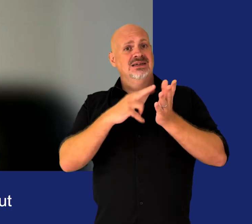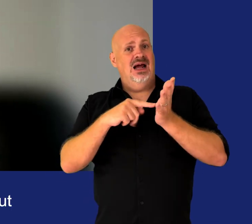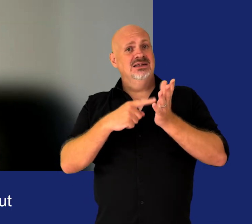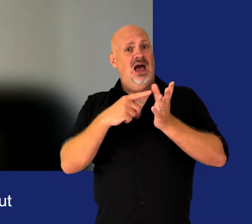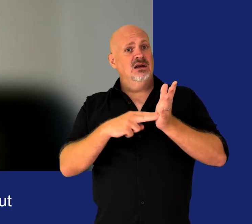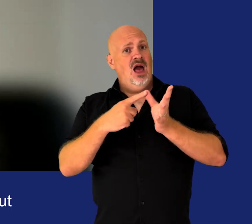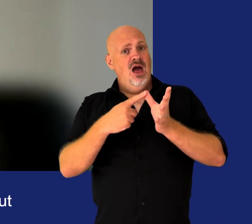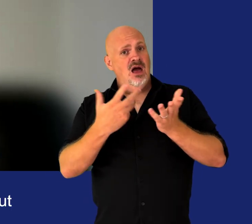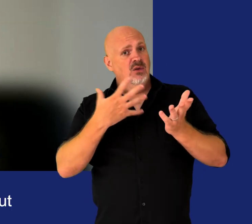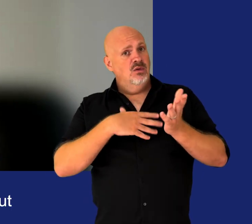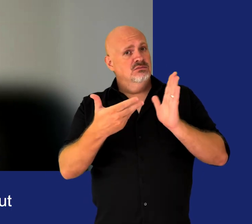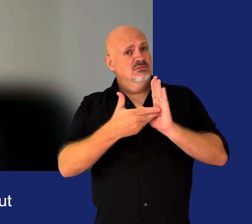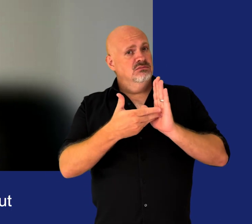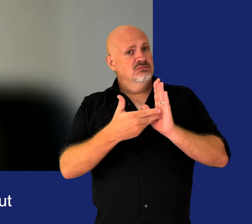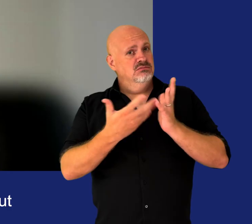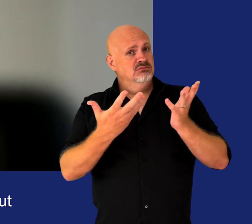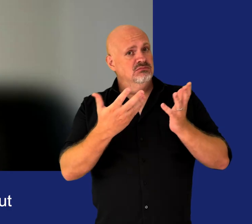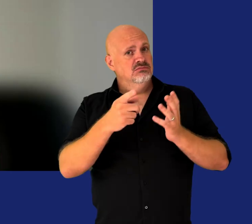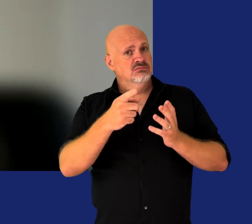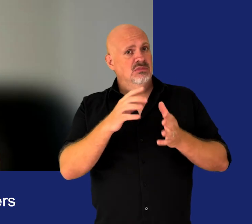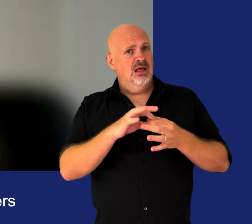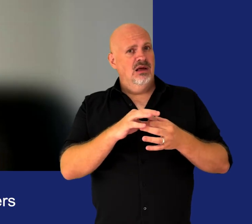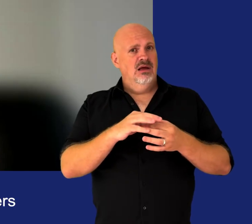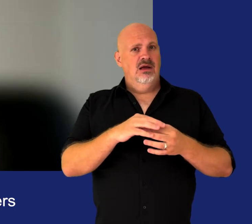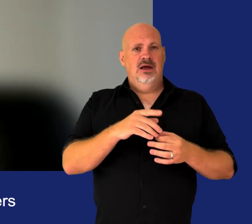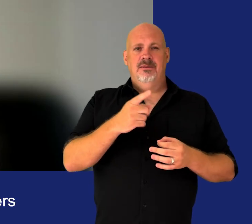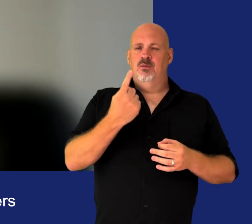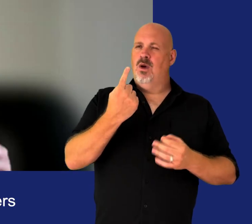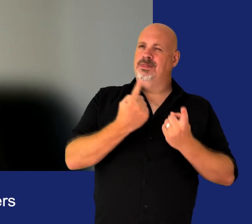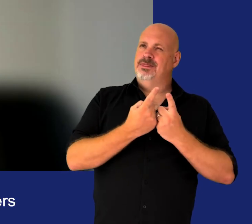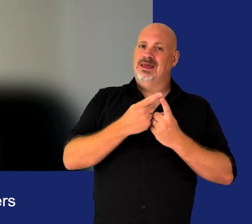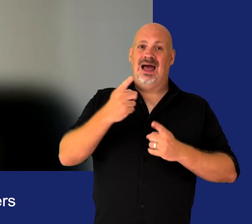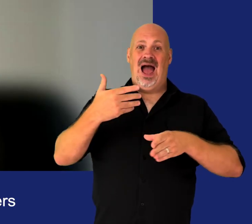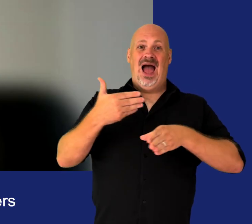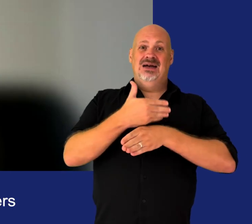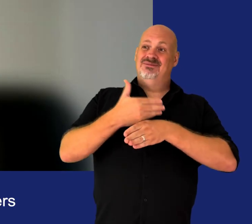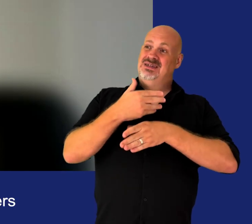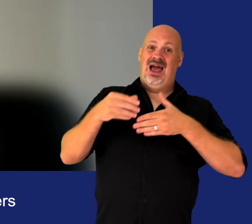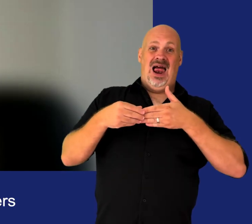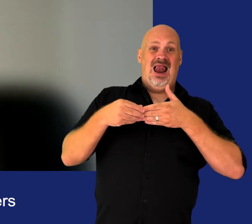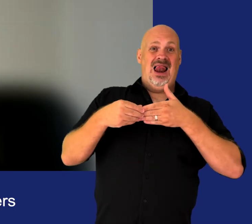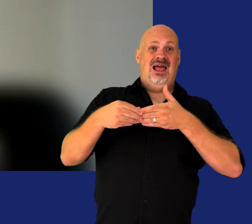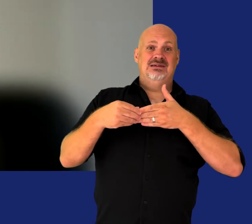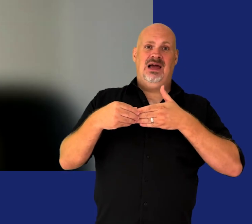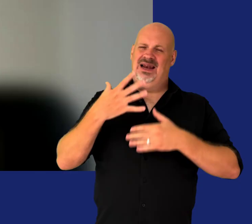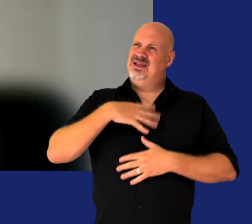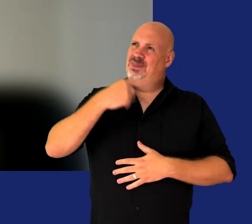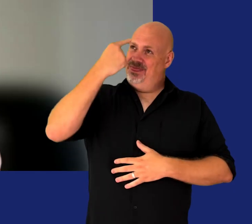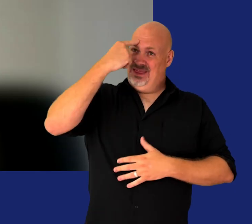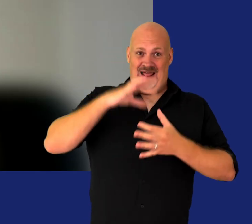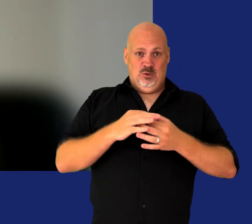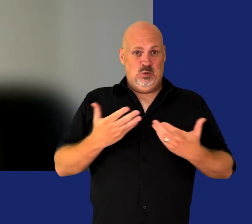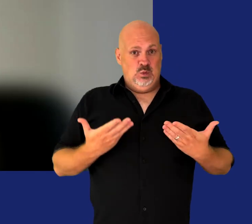Anything else that you'd like to add, Santana, about, perhaps if there's one thing that activity leaders need to think